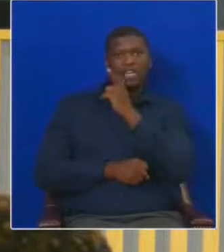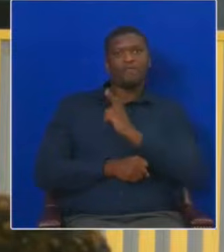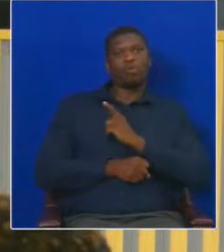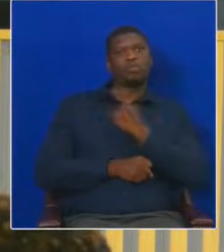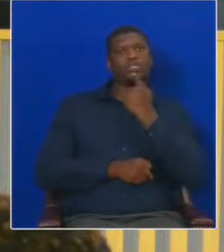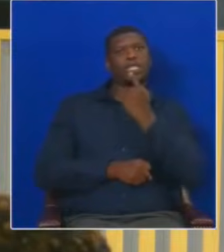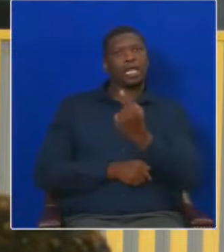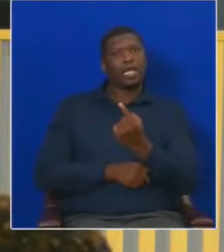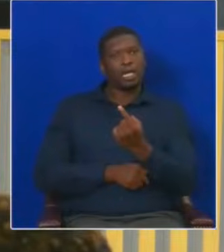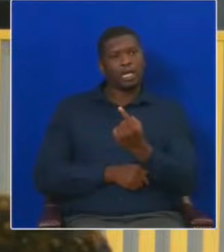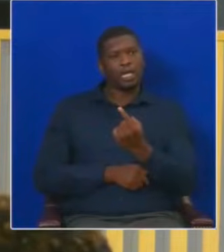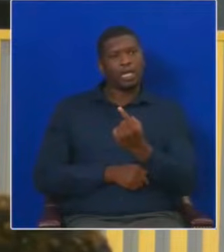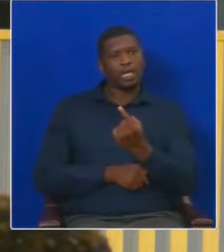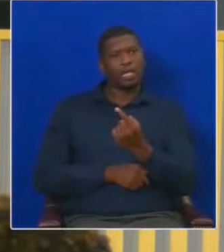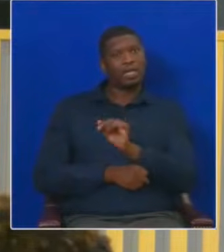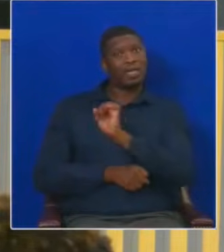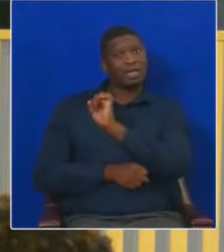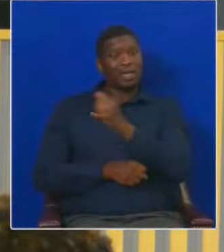he had